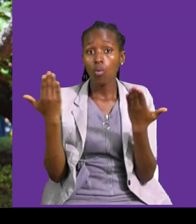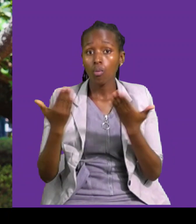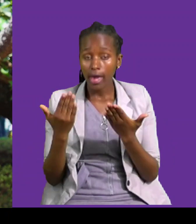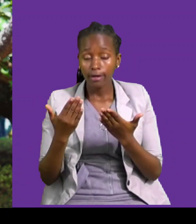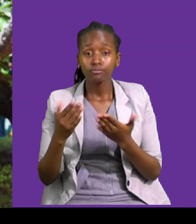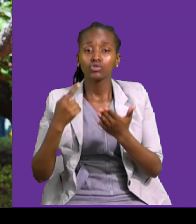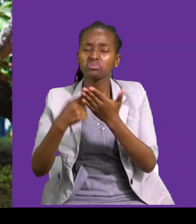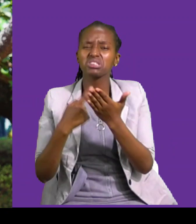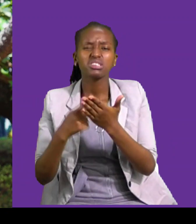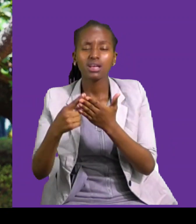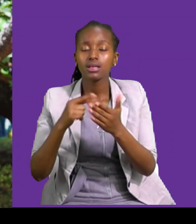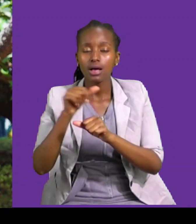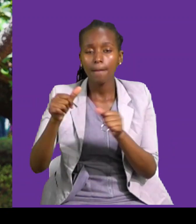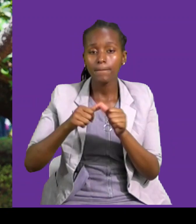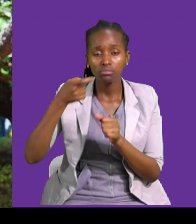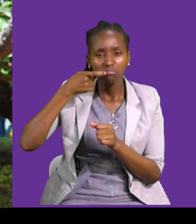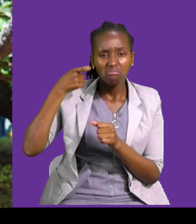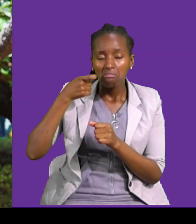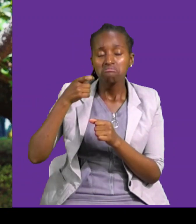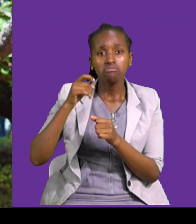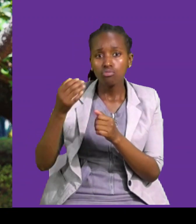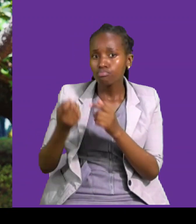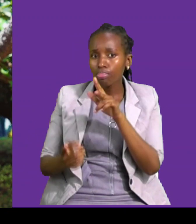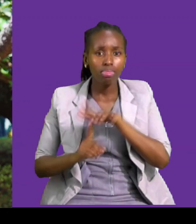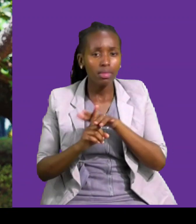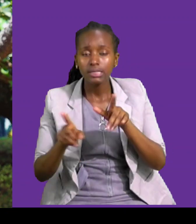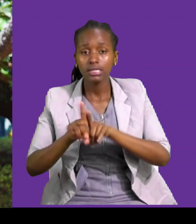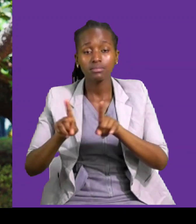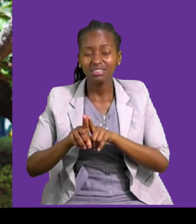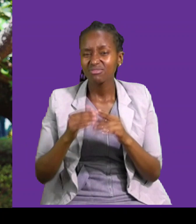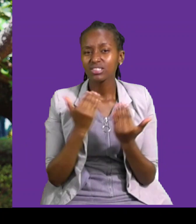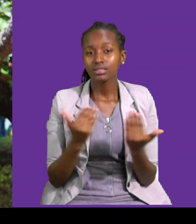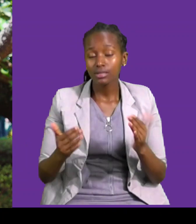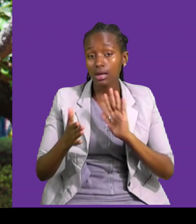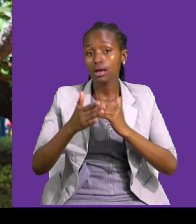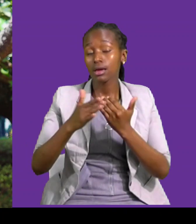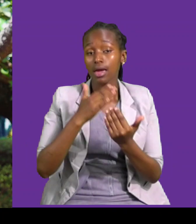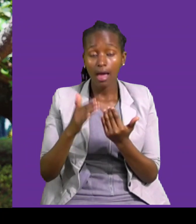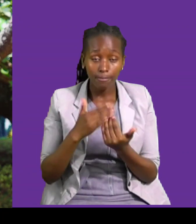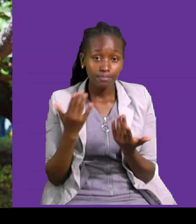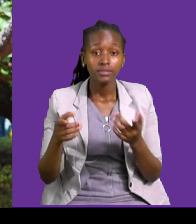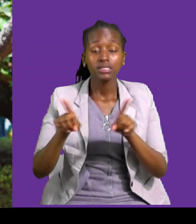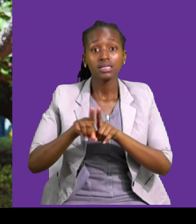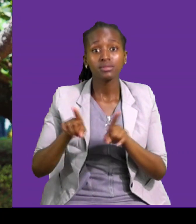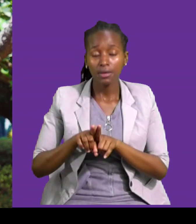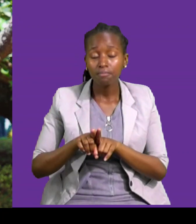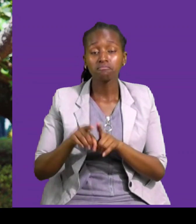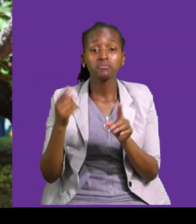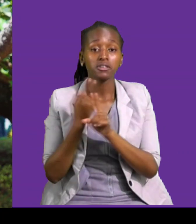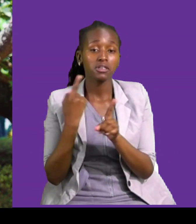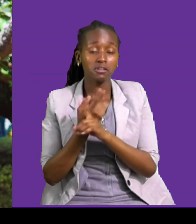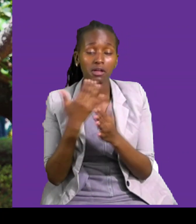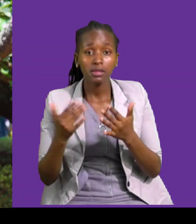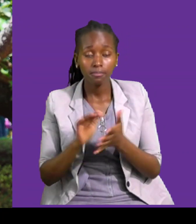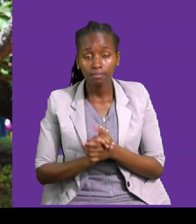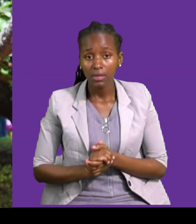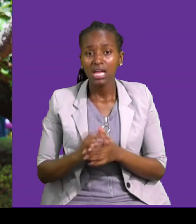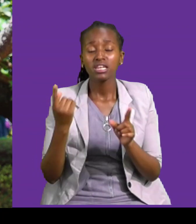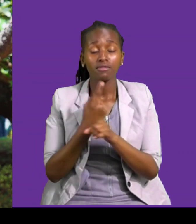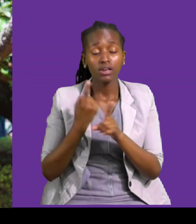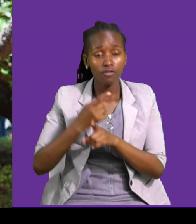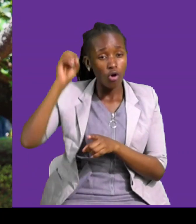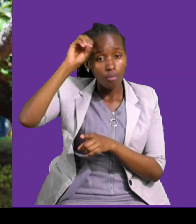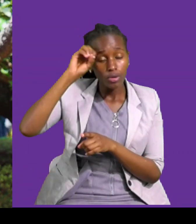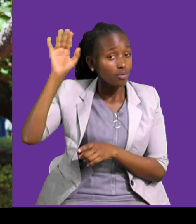drug discovery to chatbots in healthcare to malaria supervision. Very interesting talks from people coming from all over the world.